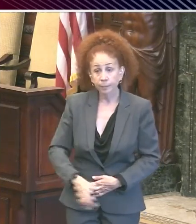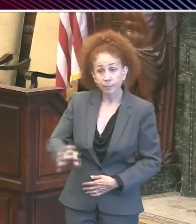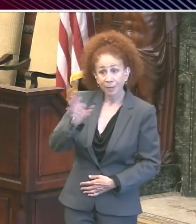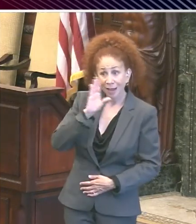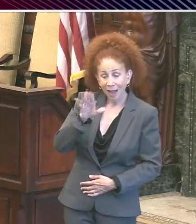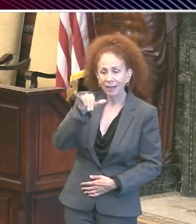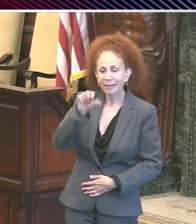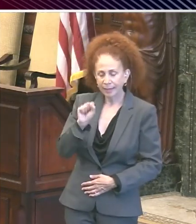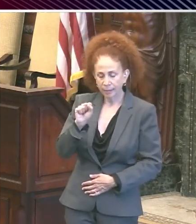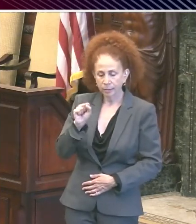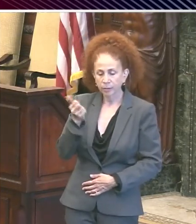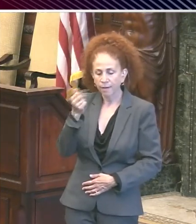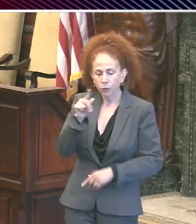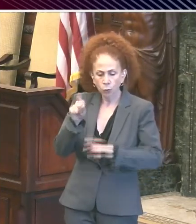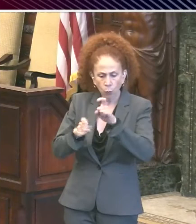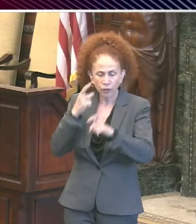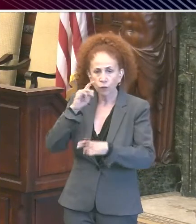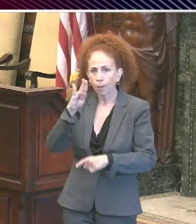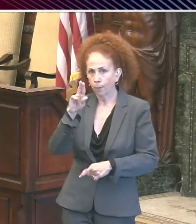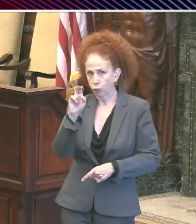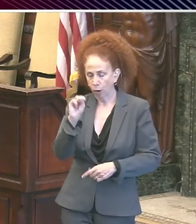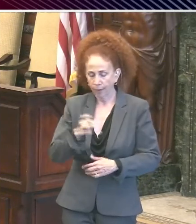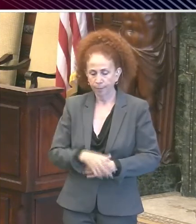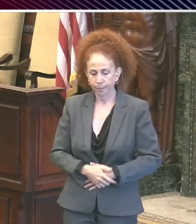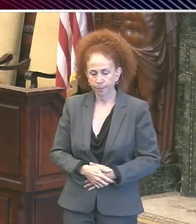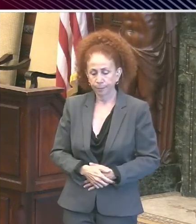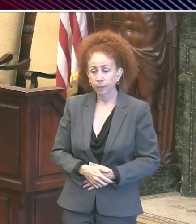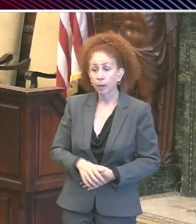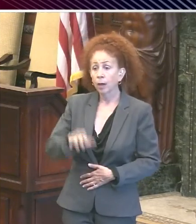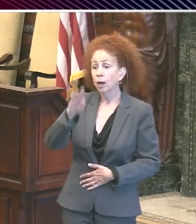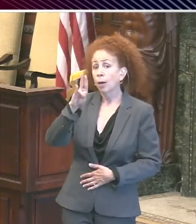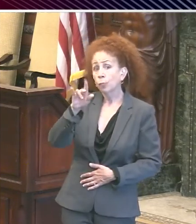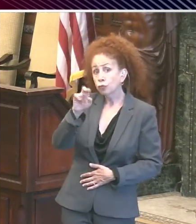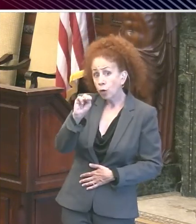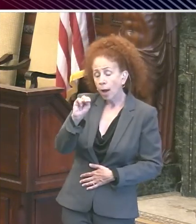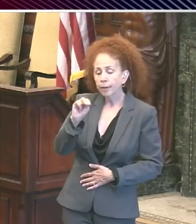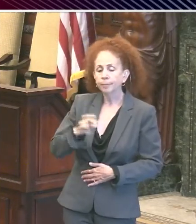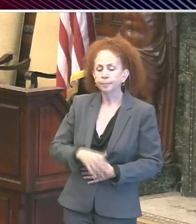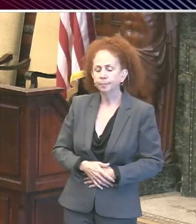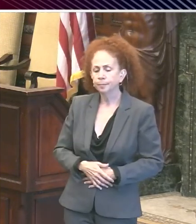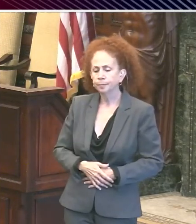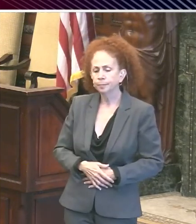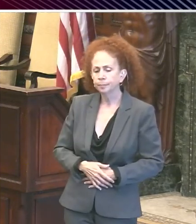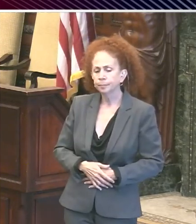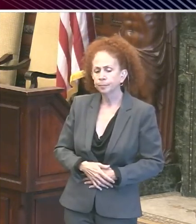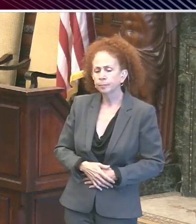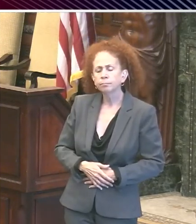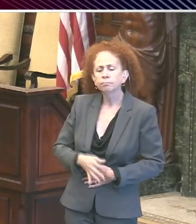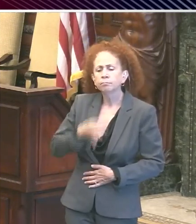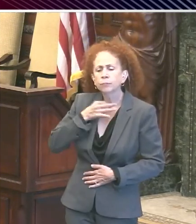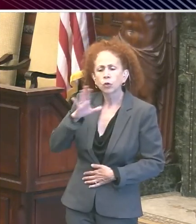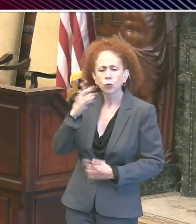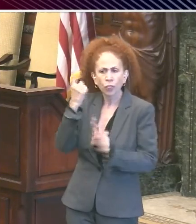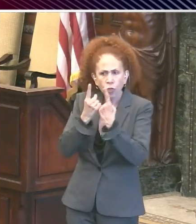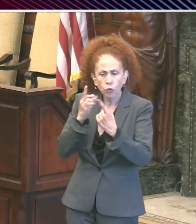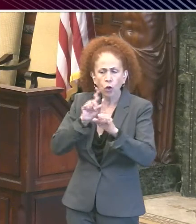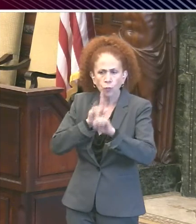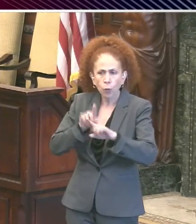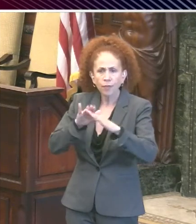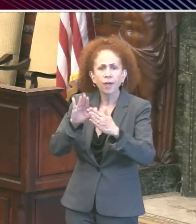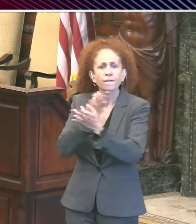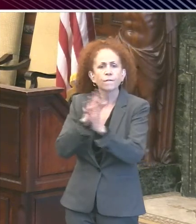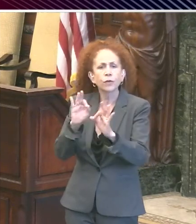Hi, just a couple questions for Brian. Brian, so we just wanted to know your thoughts on reports that the Free